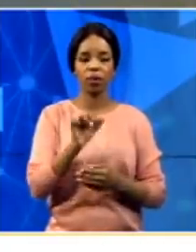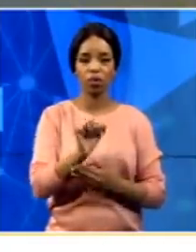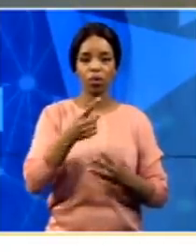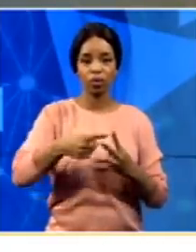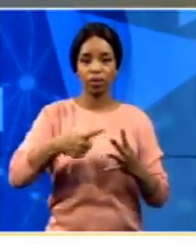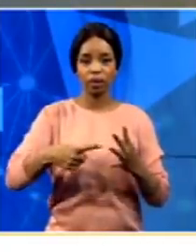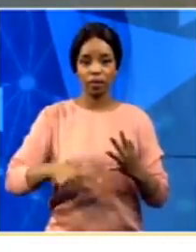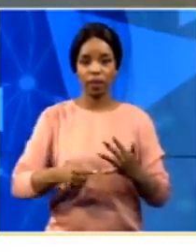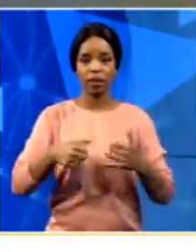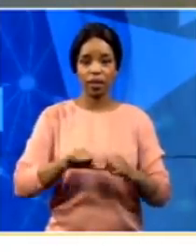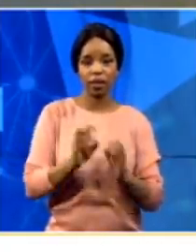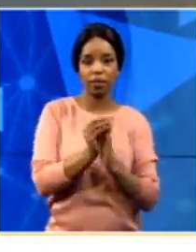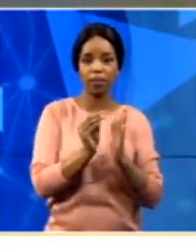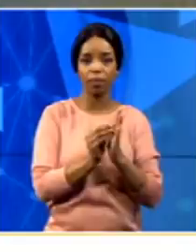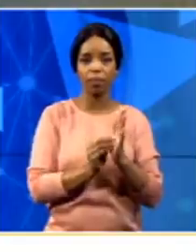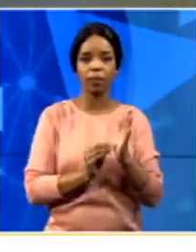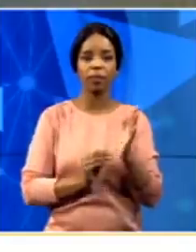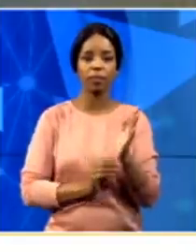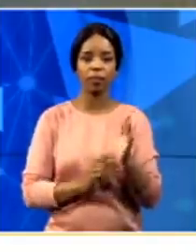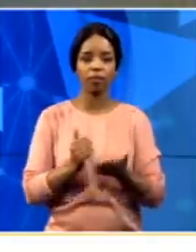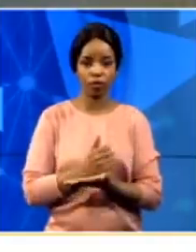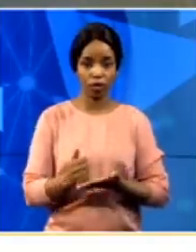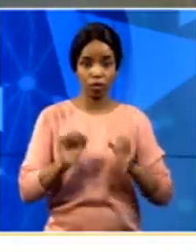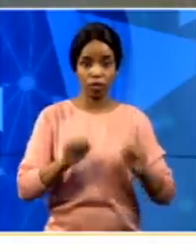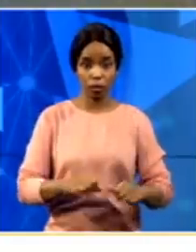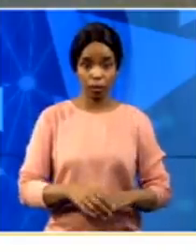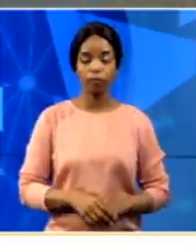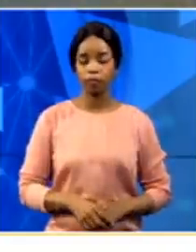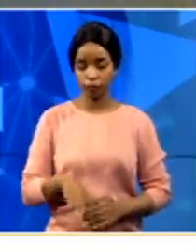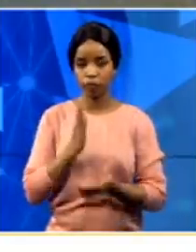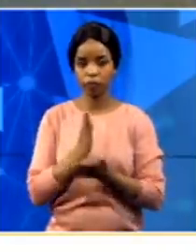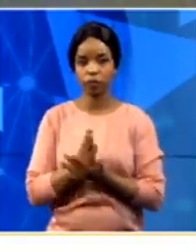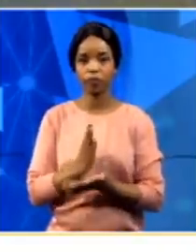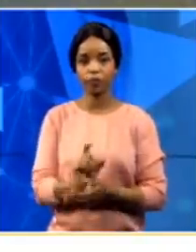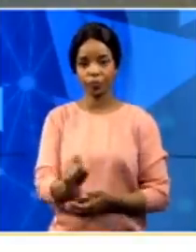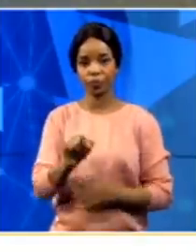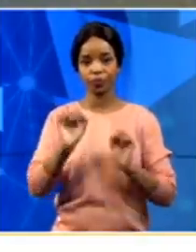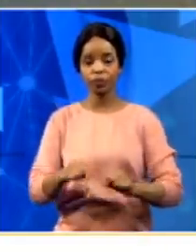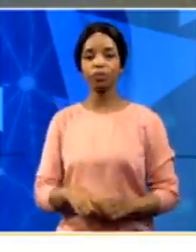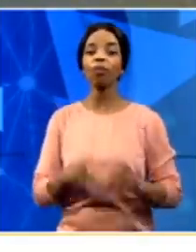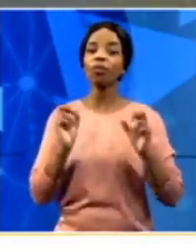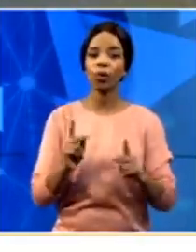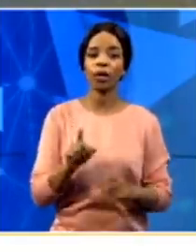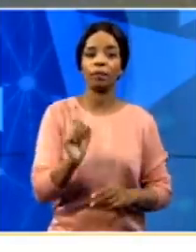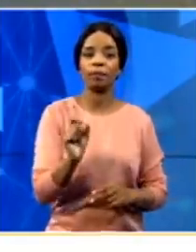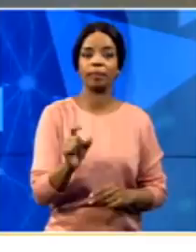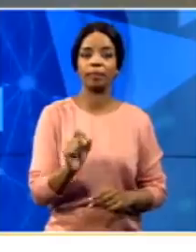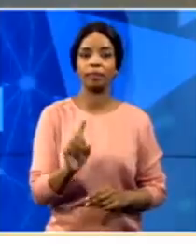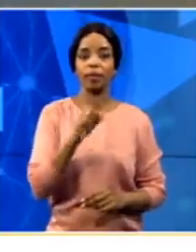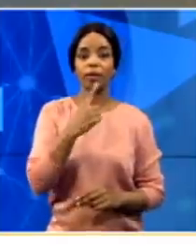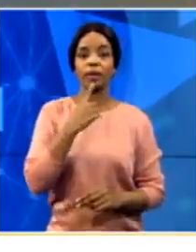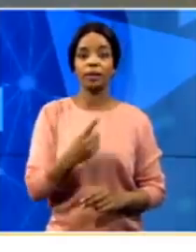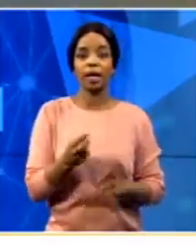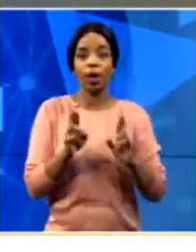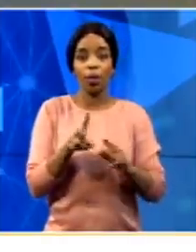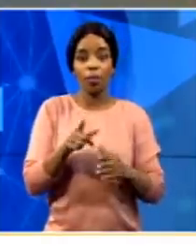you've registered. Teboho, am I correct in saying that? You are spot on, Leanne. Okay, Thank you very much. Good. All right. Well, there you go, Mrs. Khan. I hope that that's helped you. I